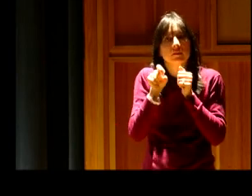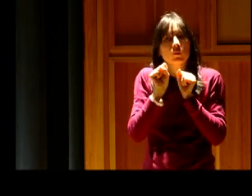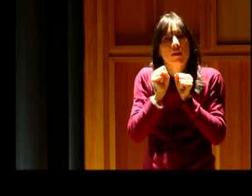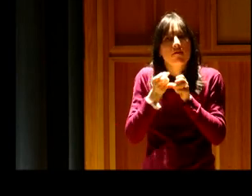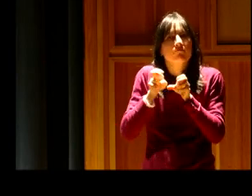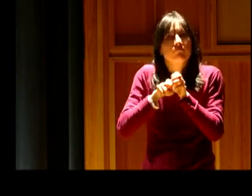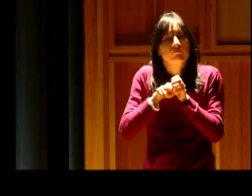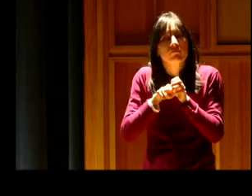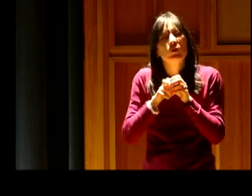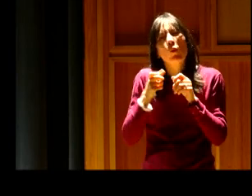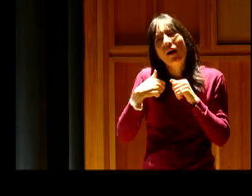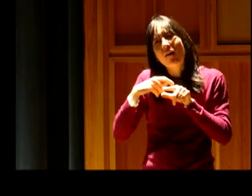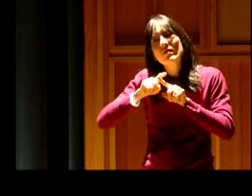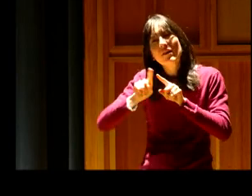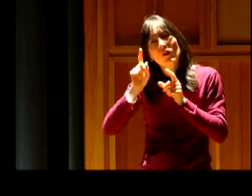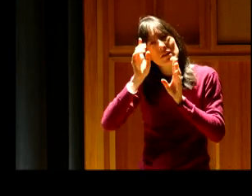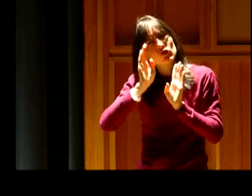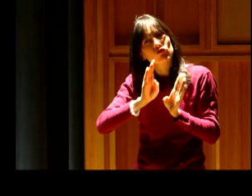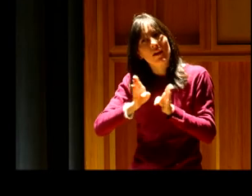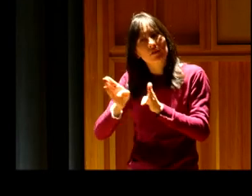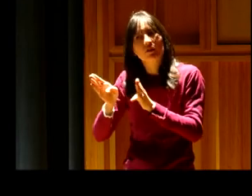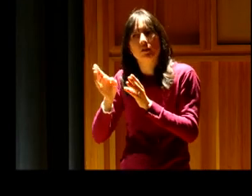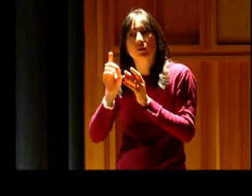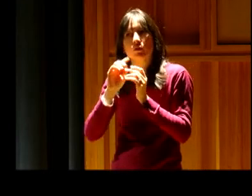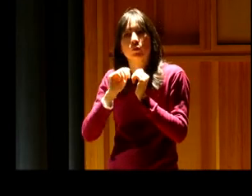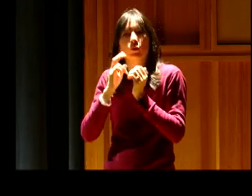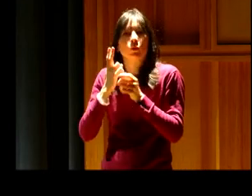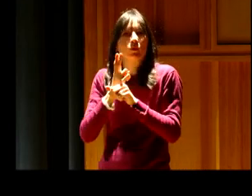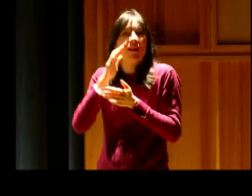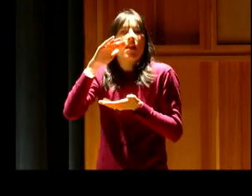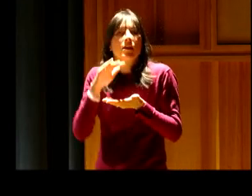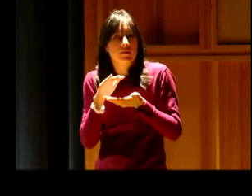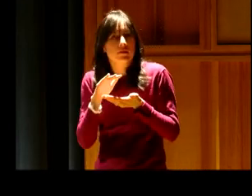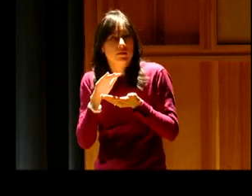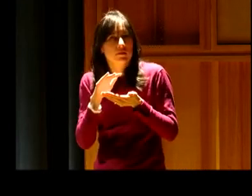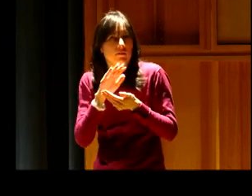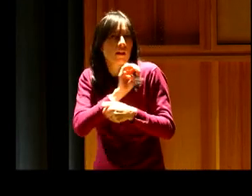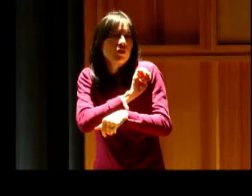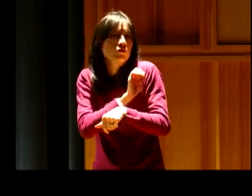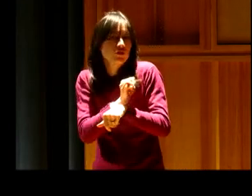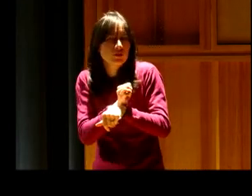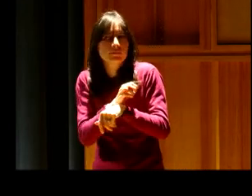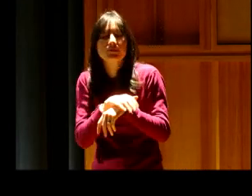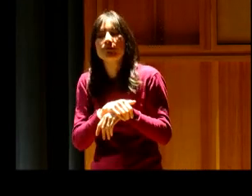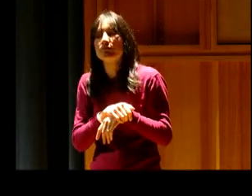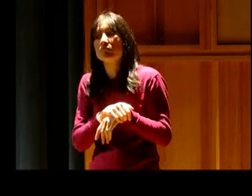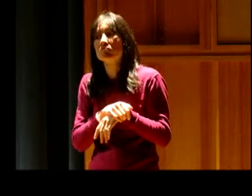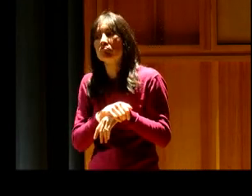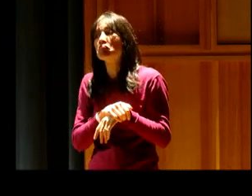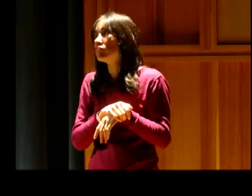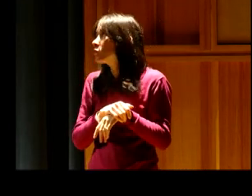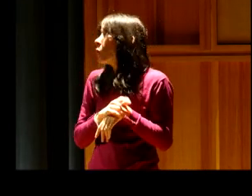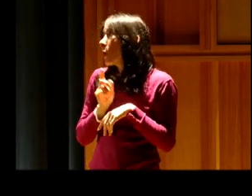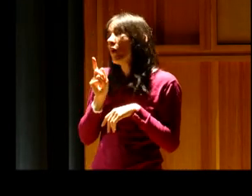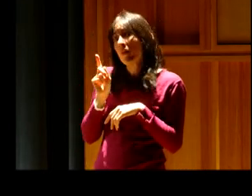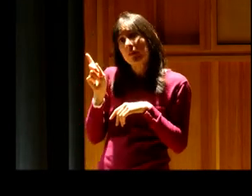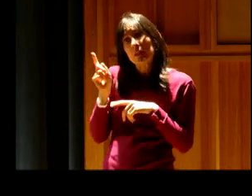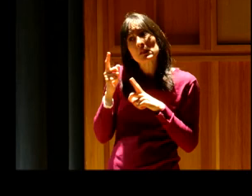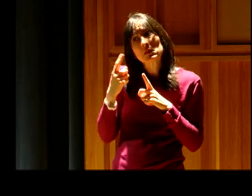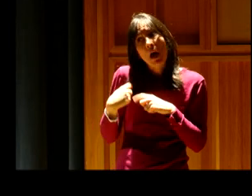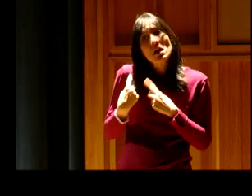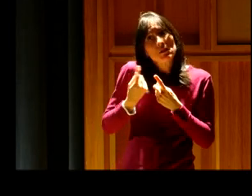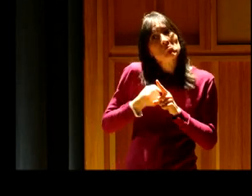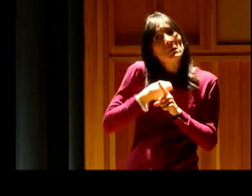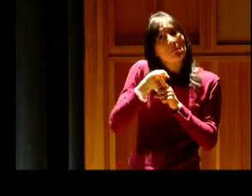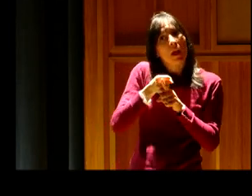different strategies to use less energy, and there's some good news here. This is starting to work. This